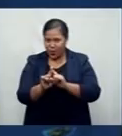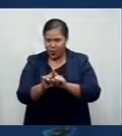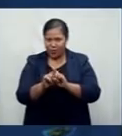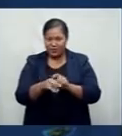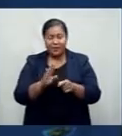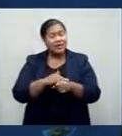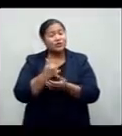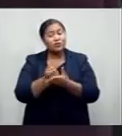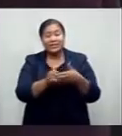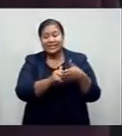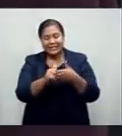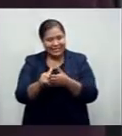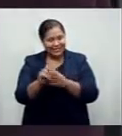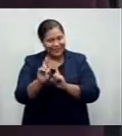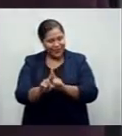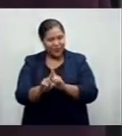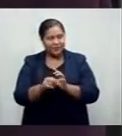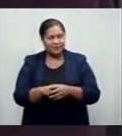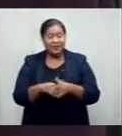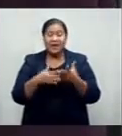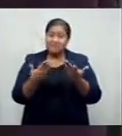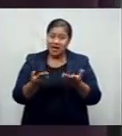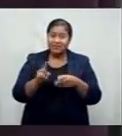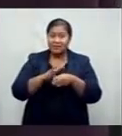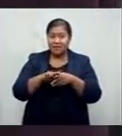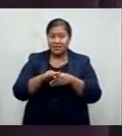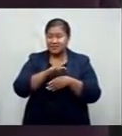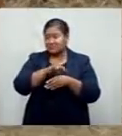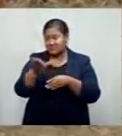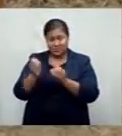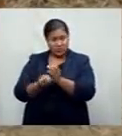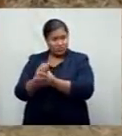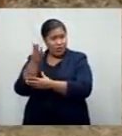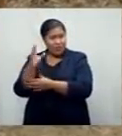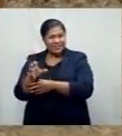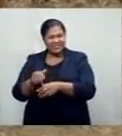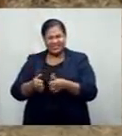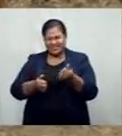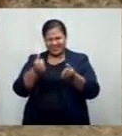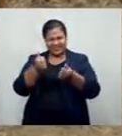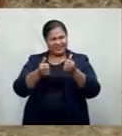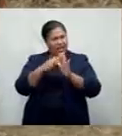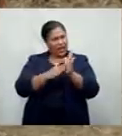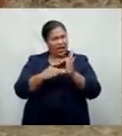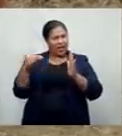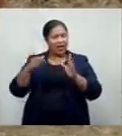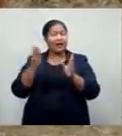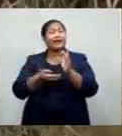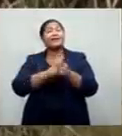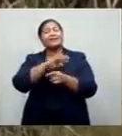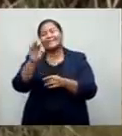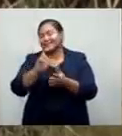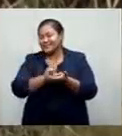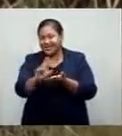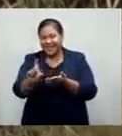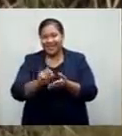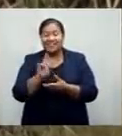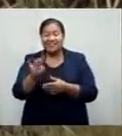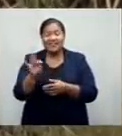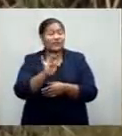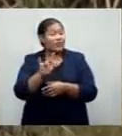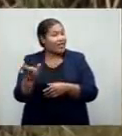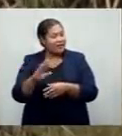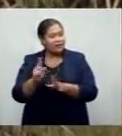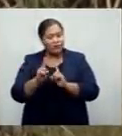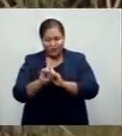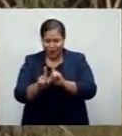lead role in this. However, the message to growers, lorry drivers and cane cutters has been clear, and that is to abide by